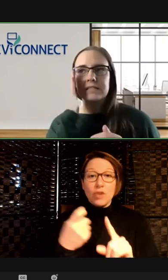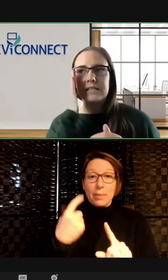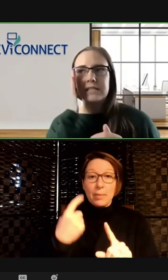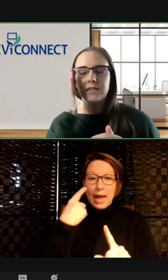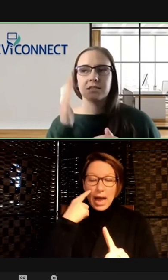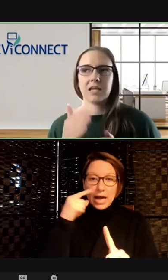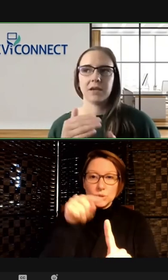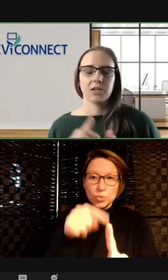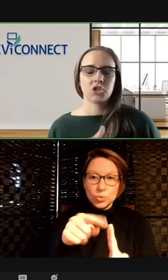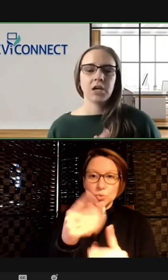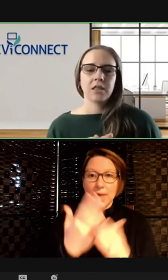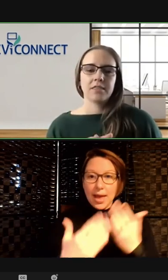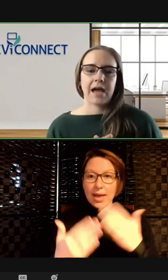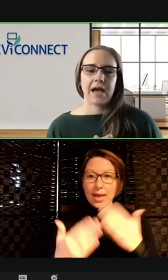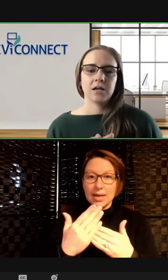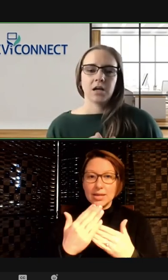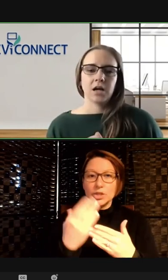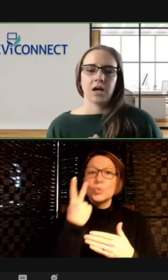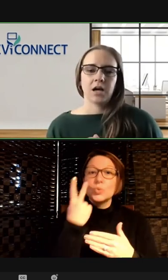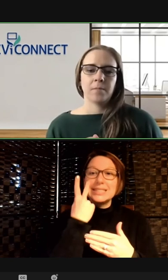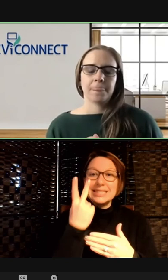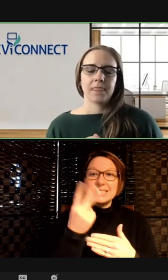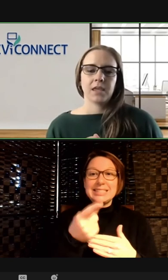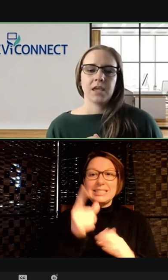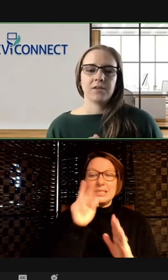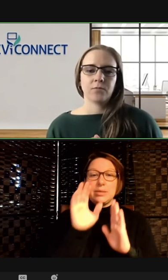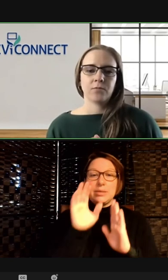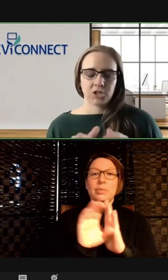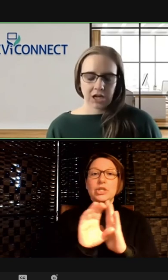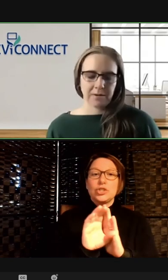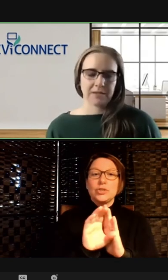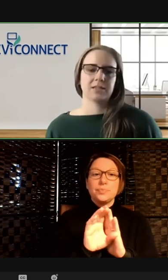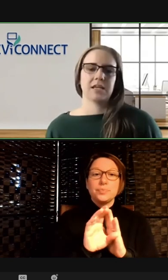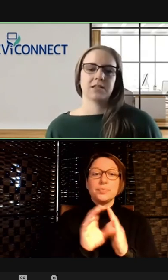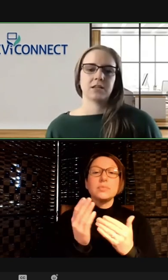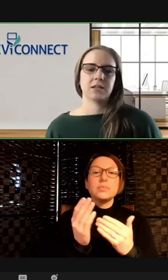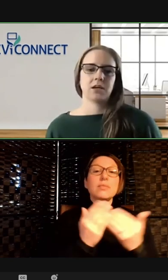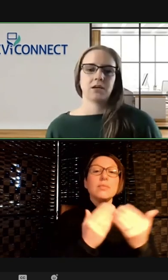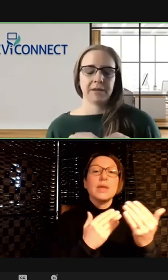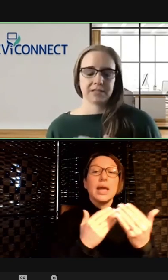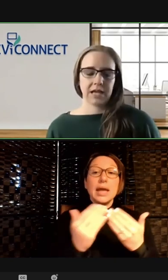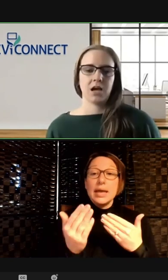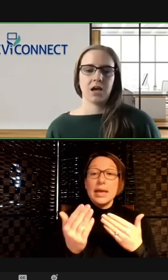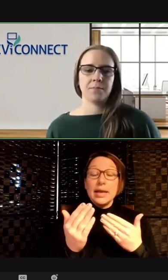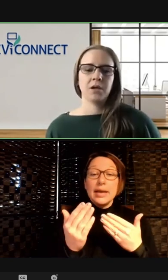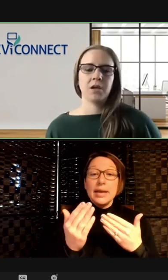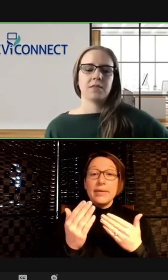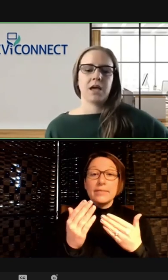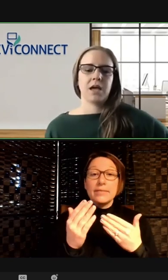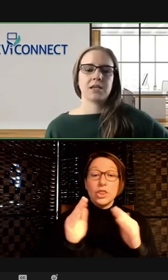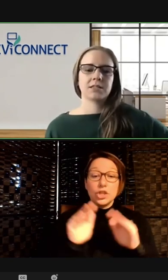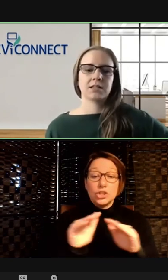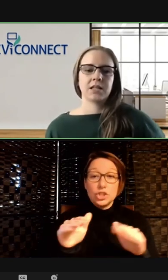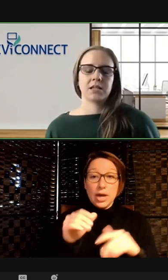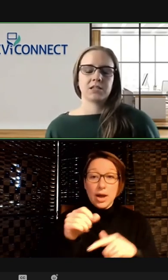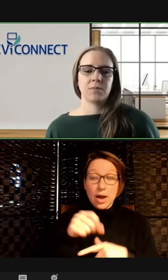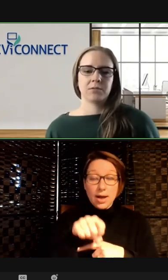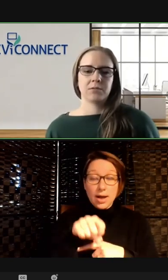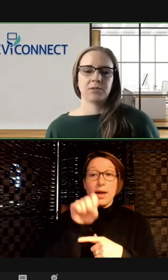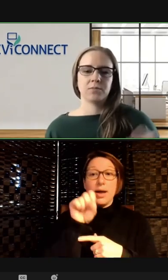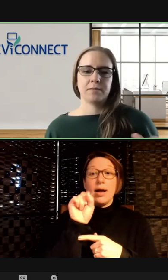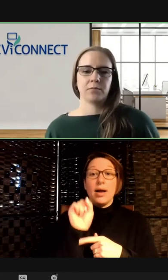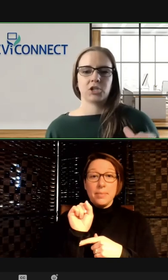you can see in this image that even if when the child picks his head up, that he's